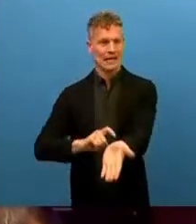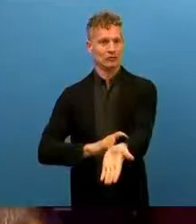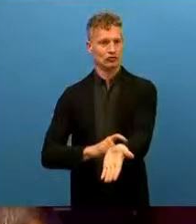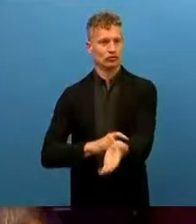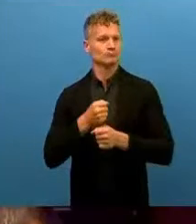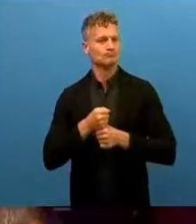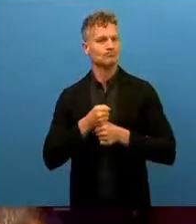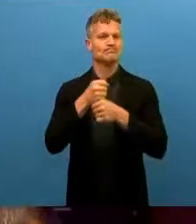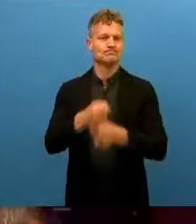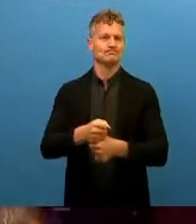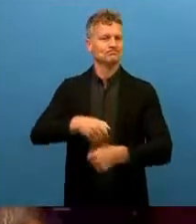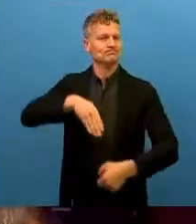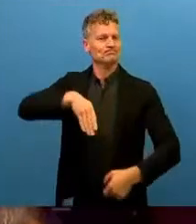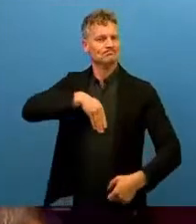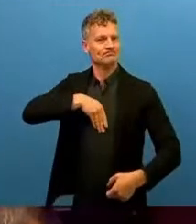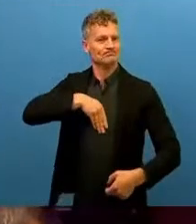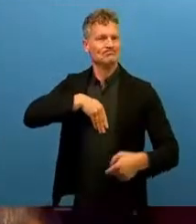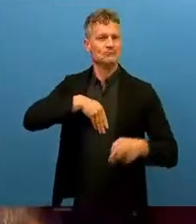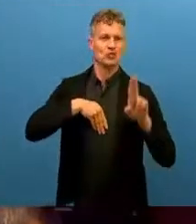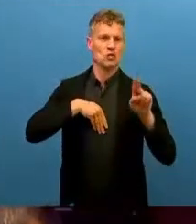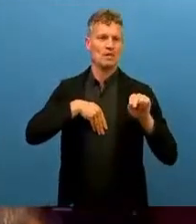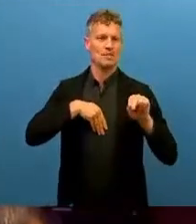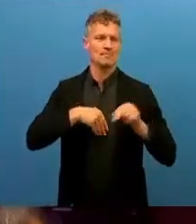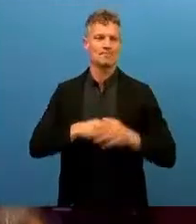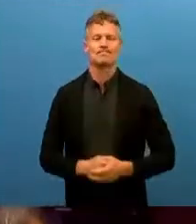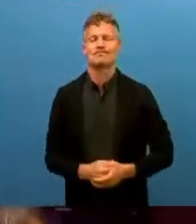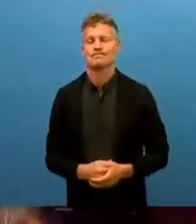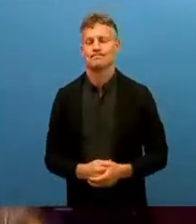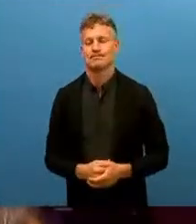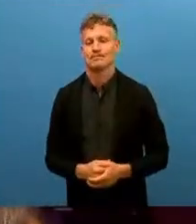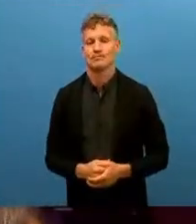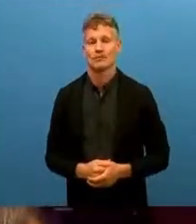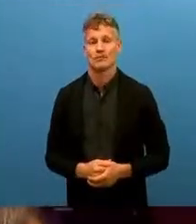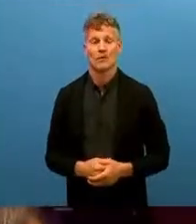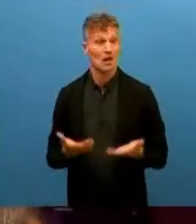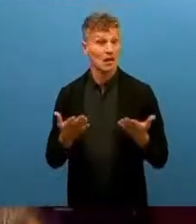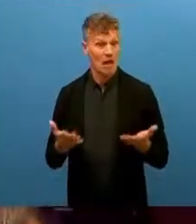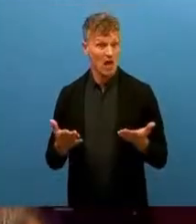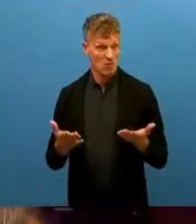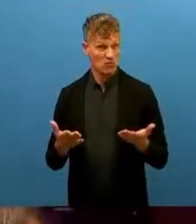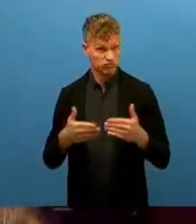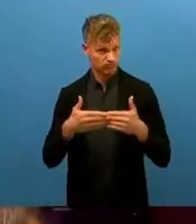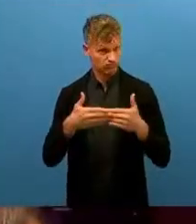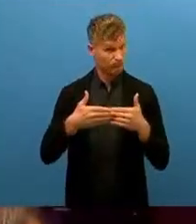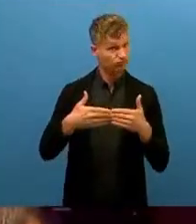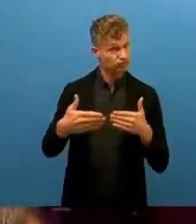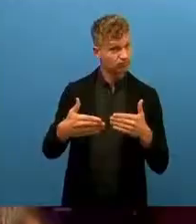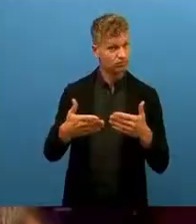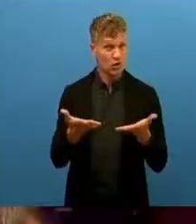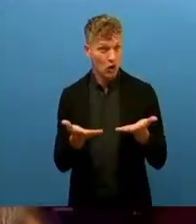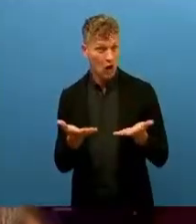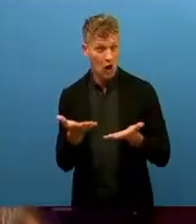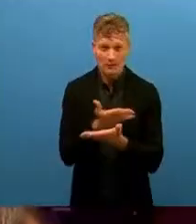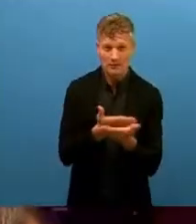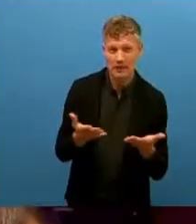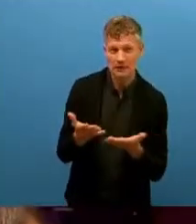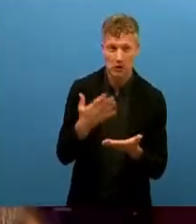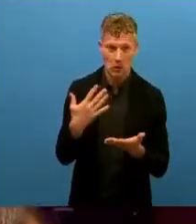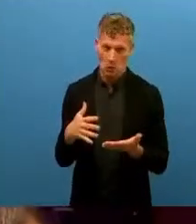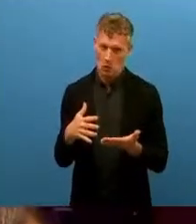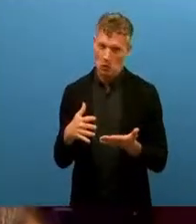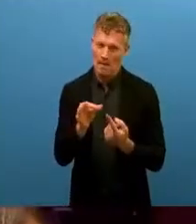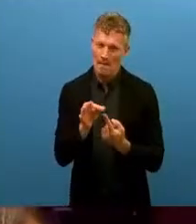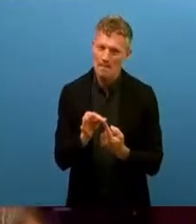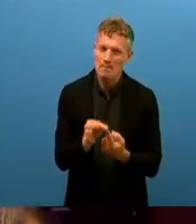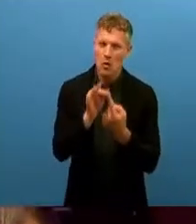in the United Nations. This conversation, the one we'll have today, is critical to shaping our